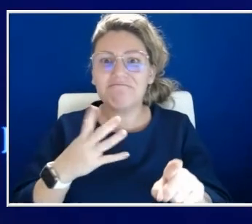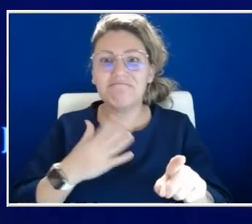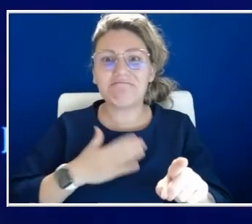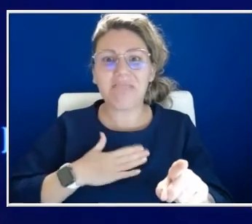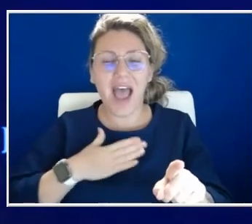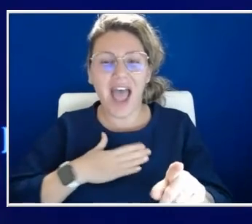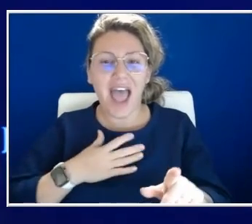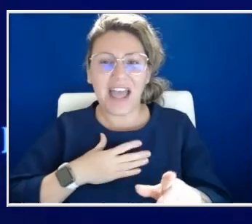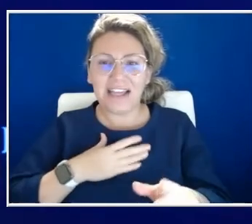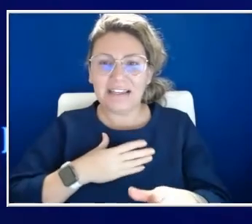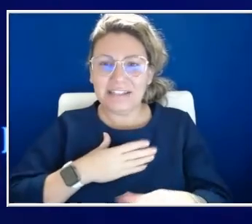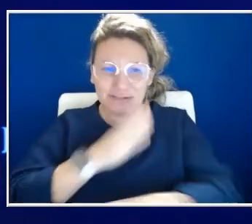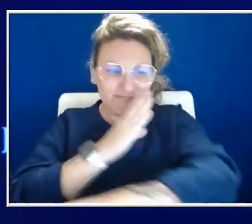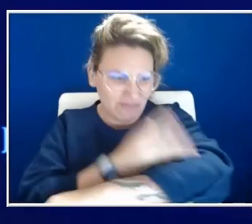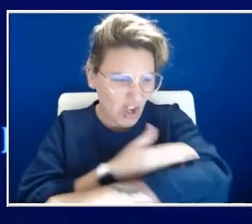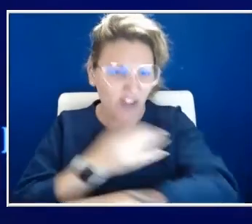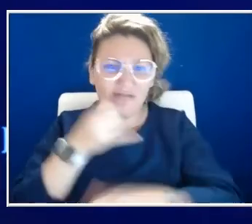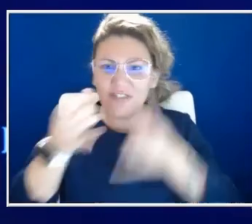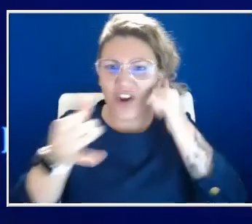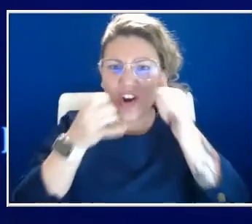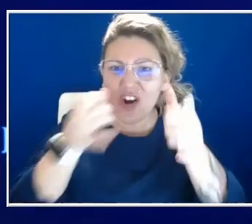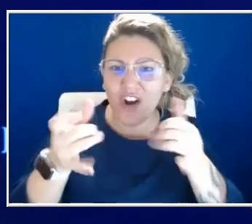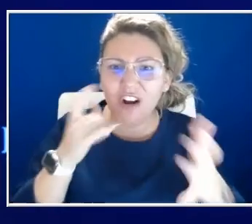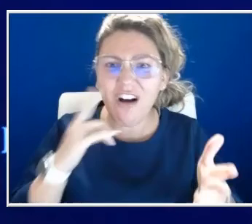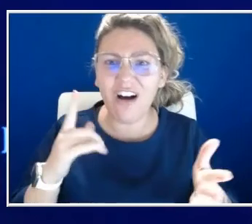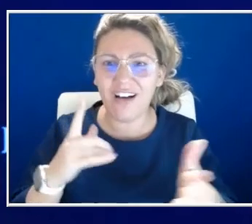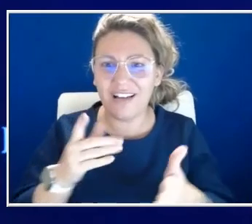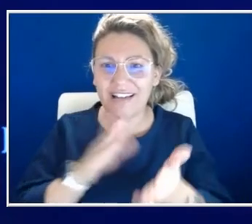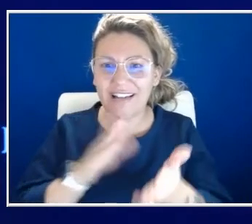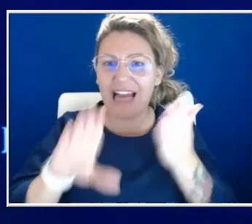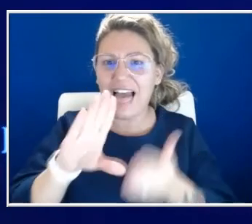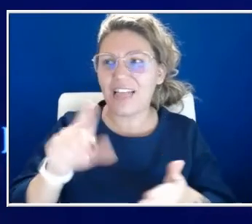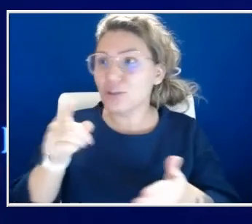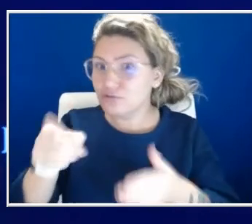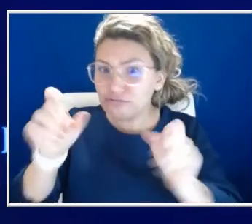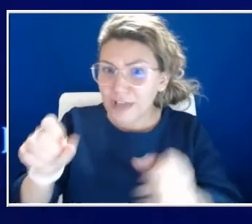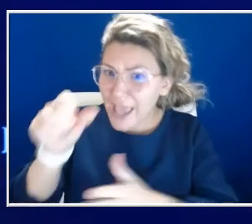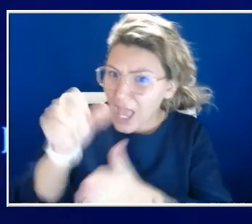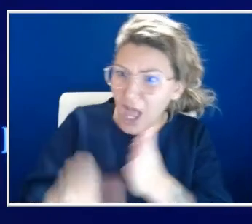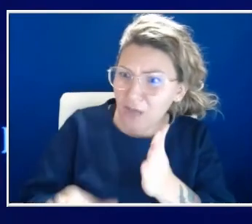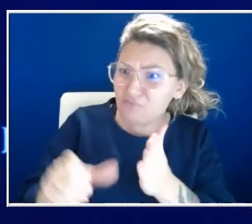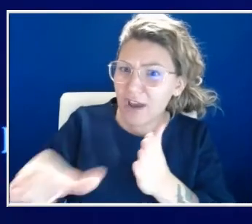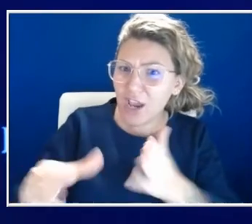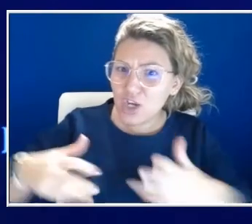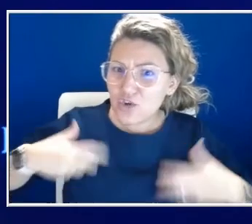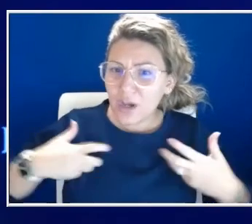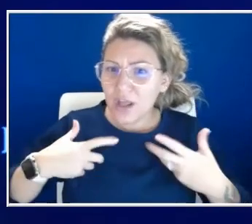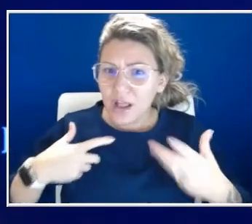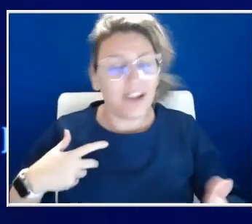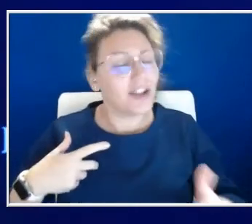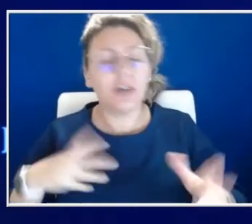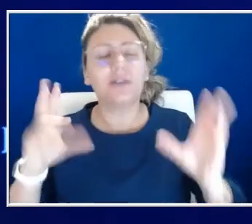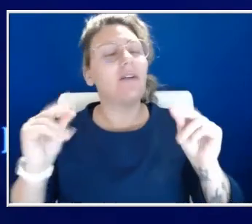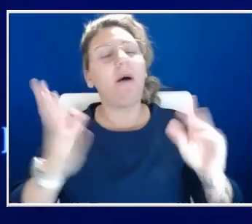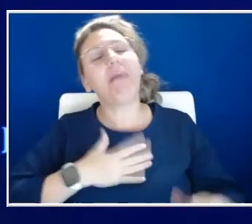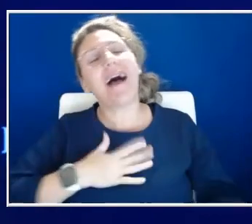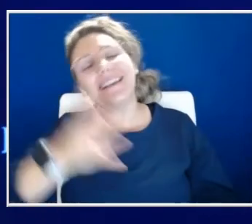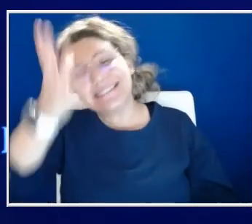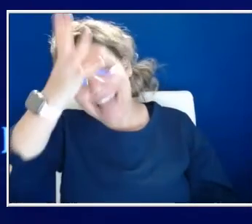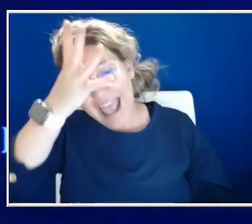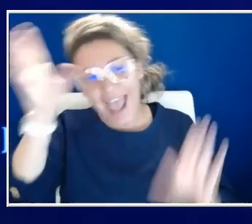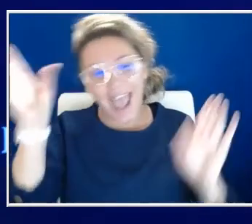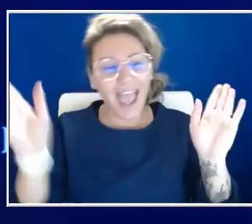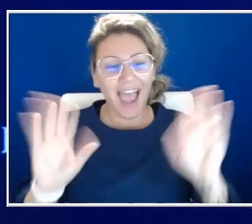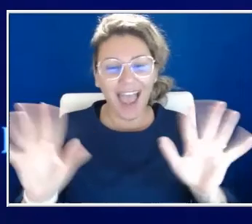college, people saying, can you operate on a gorilla? And she's like, no, that's my dad. So, I'm not sure I do a lot of things that they